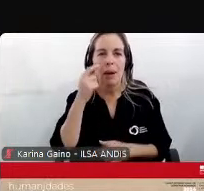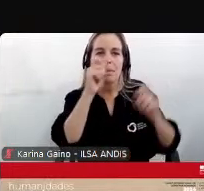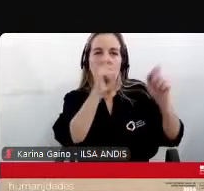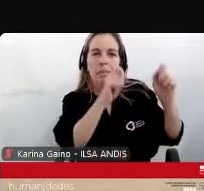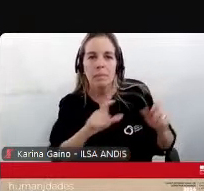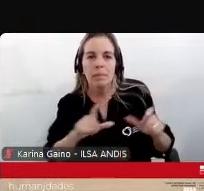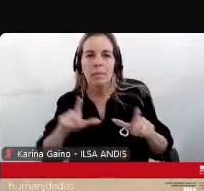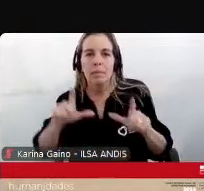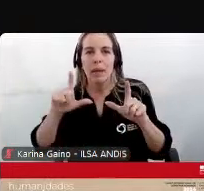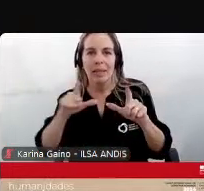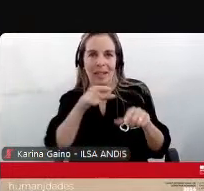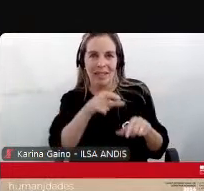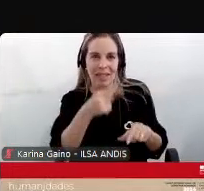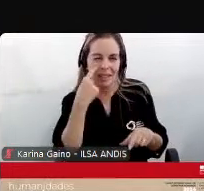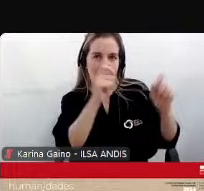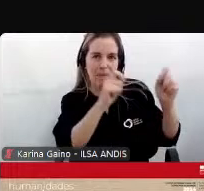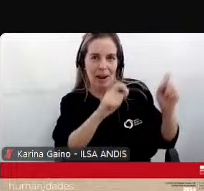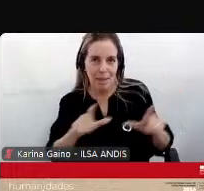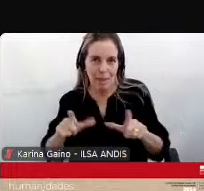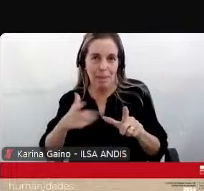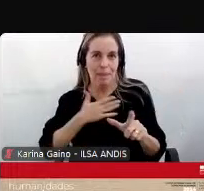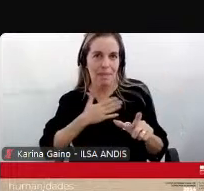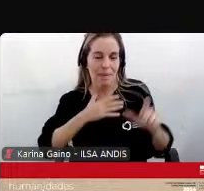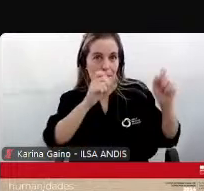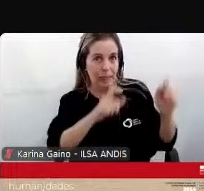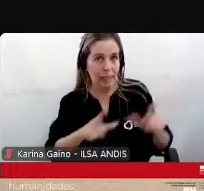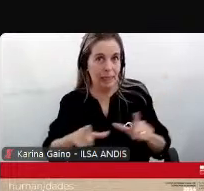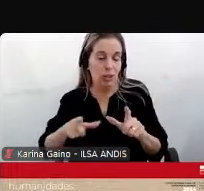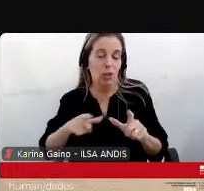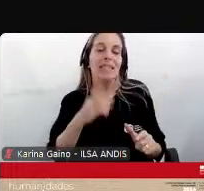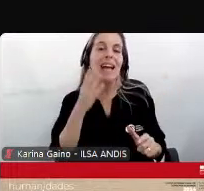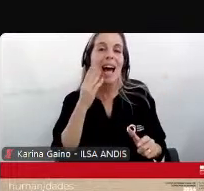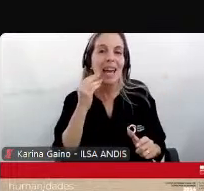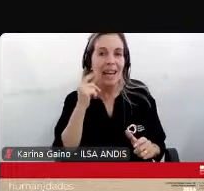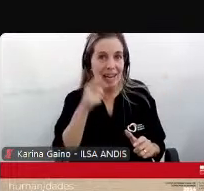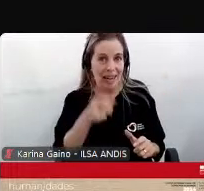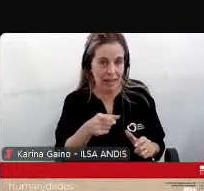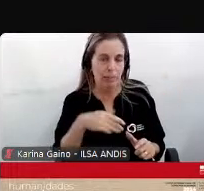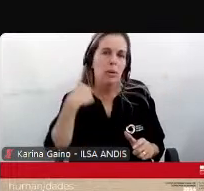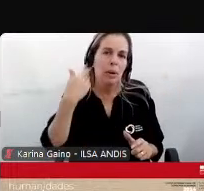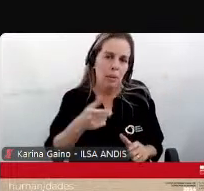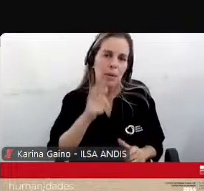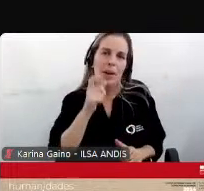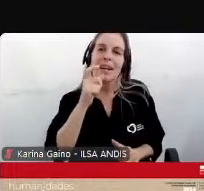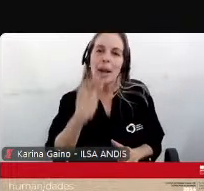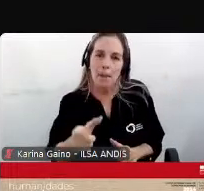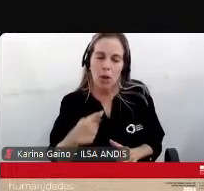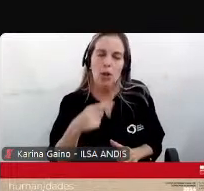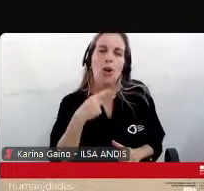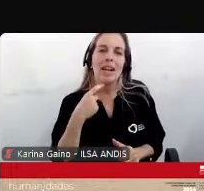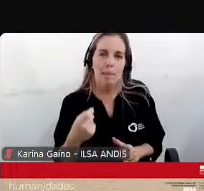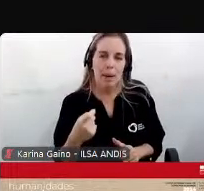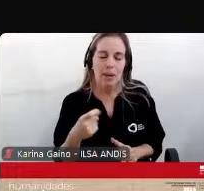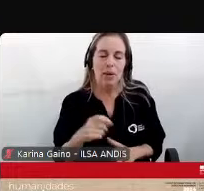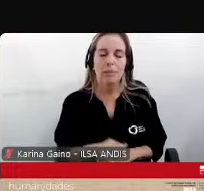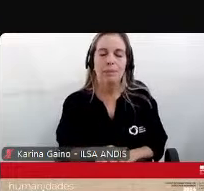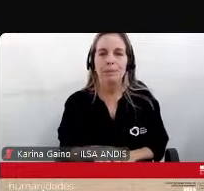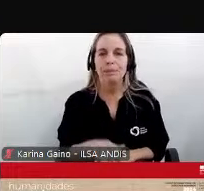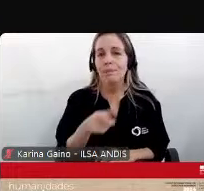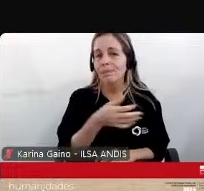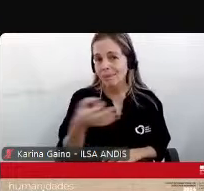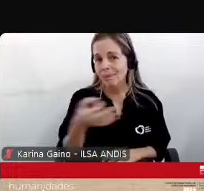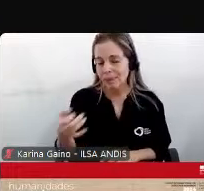English, but any questions, happy to answer in Spanish. So, as I mentioned, we're really focusing